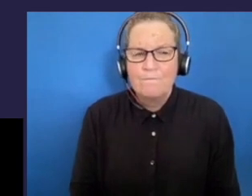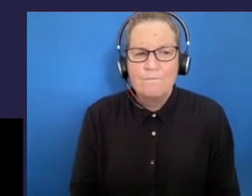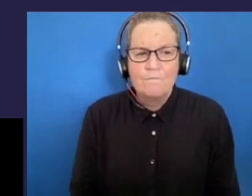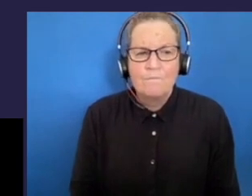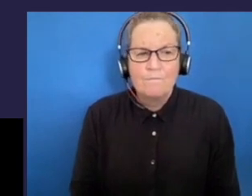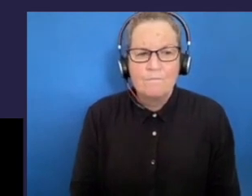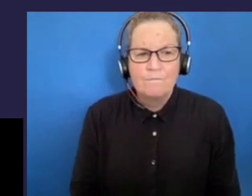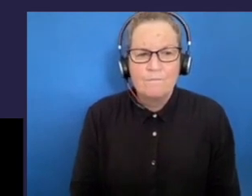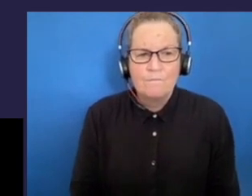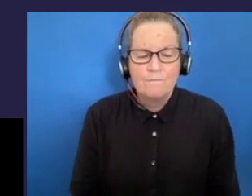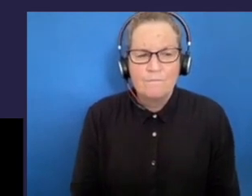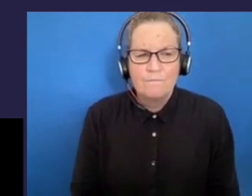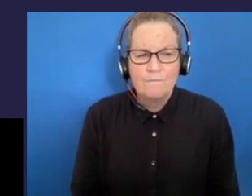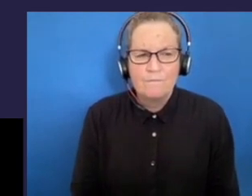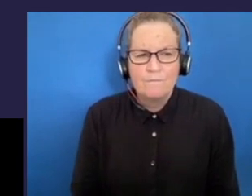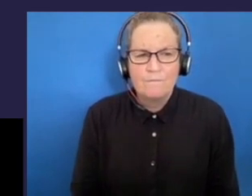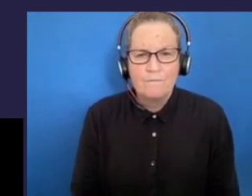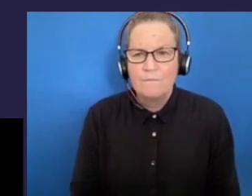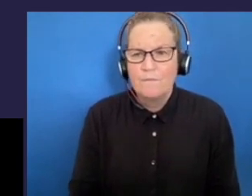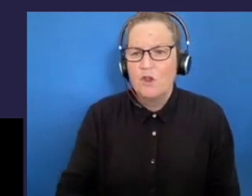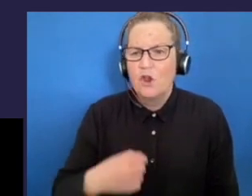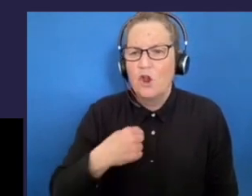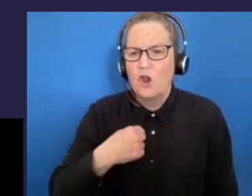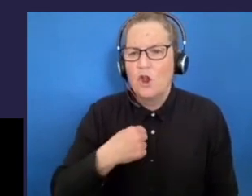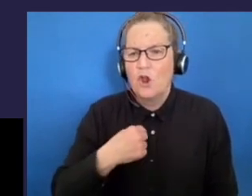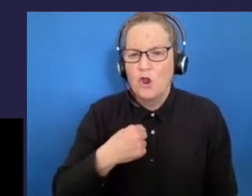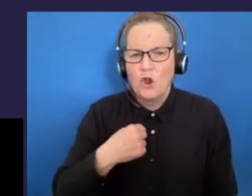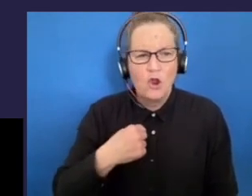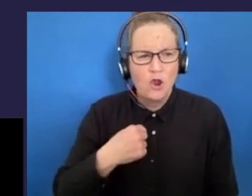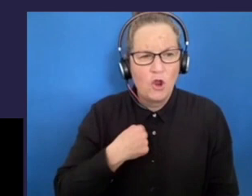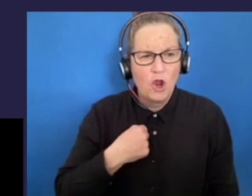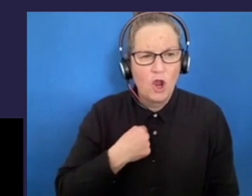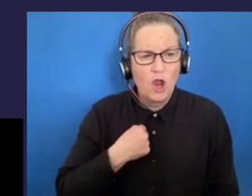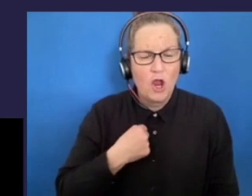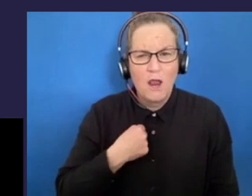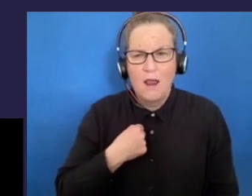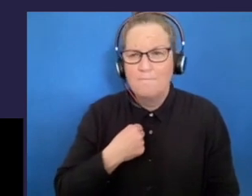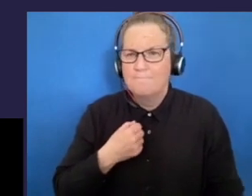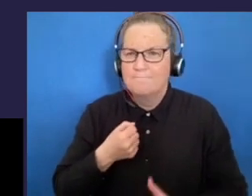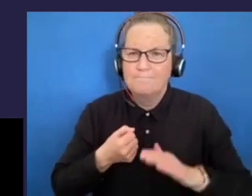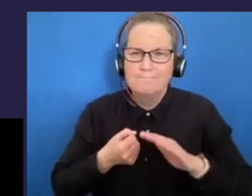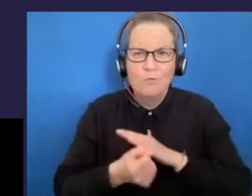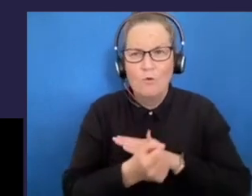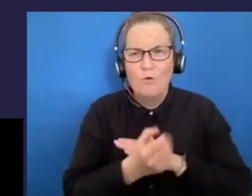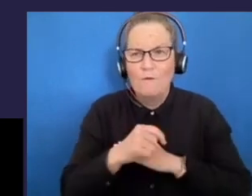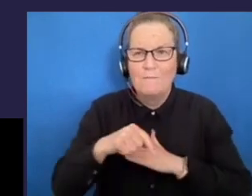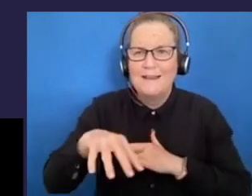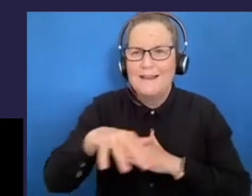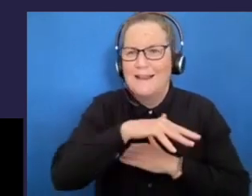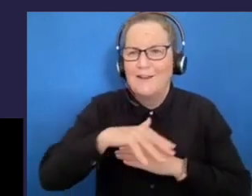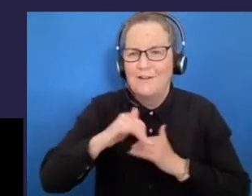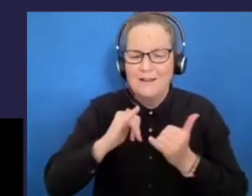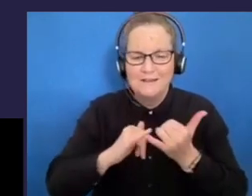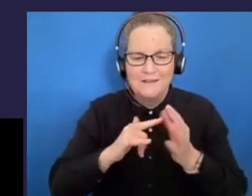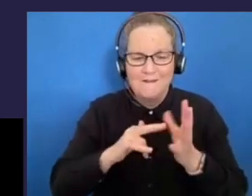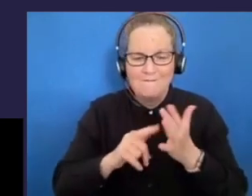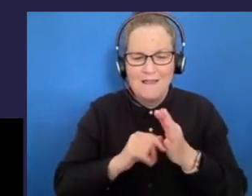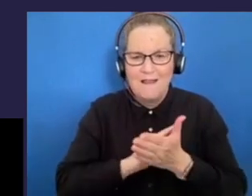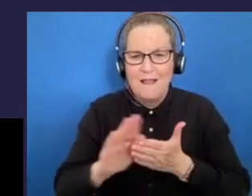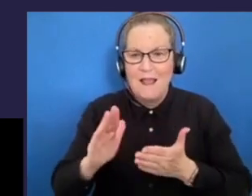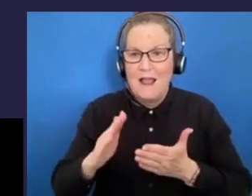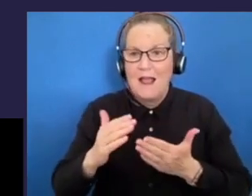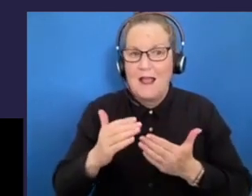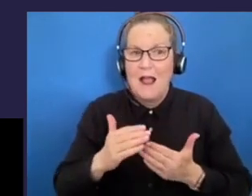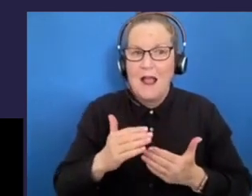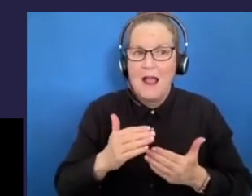Well, I am what I call a born and stayed Savannian. I've lived in Savannah for 68 of my